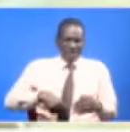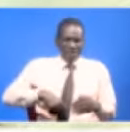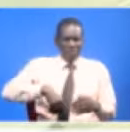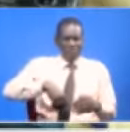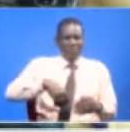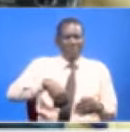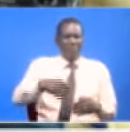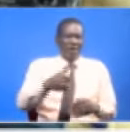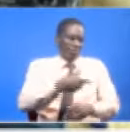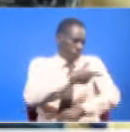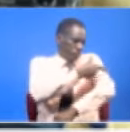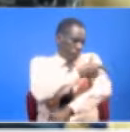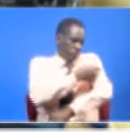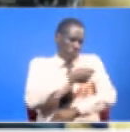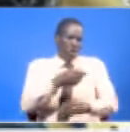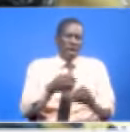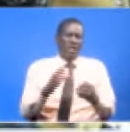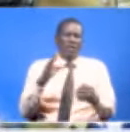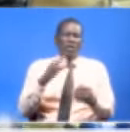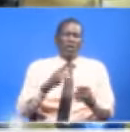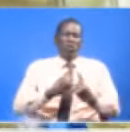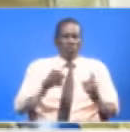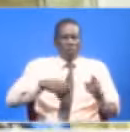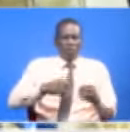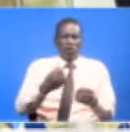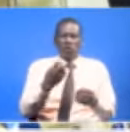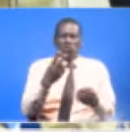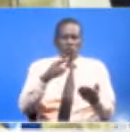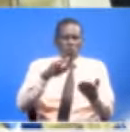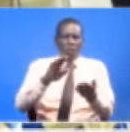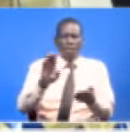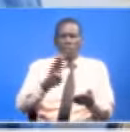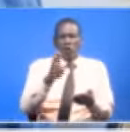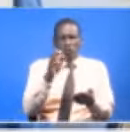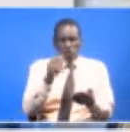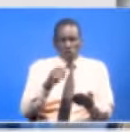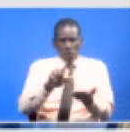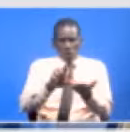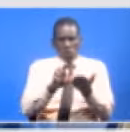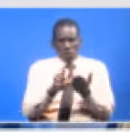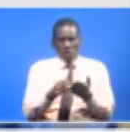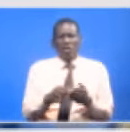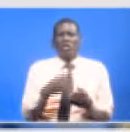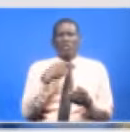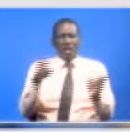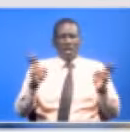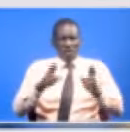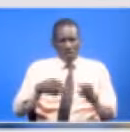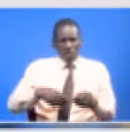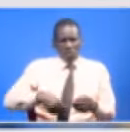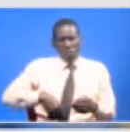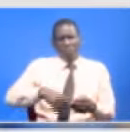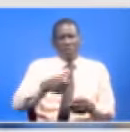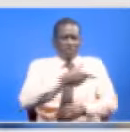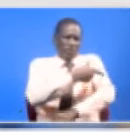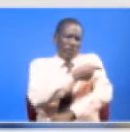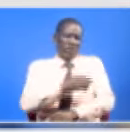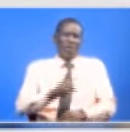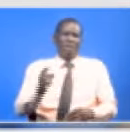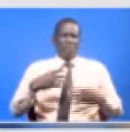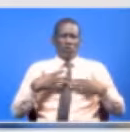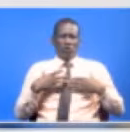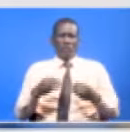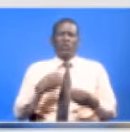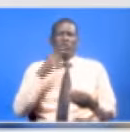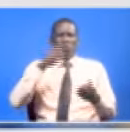a global supplier, it now says it is ready to bite the bullet. Through a press release, the Ministry of Health has